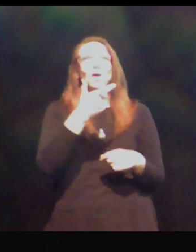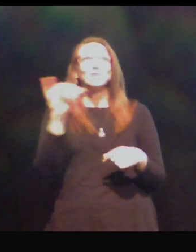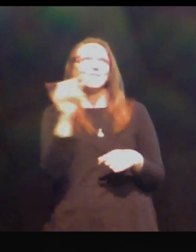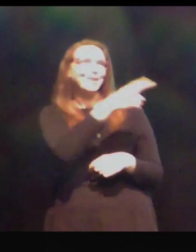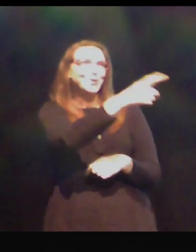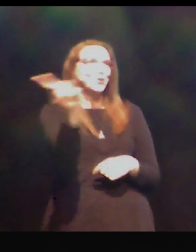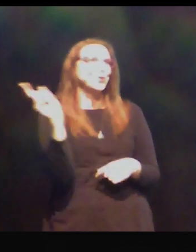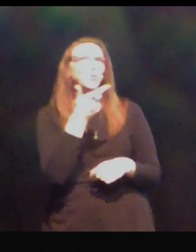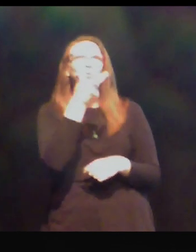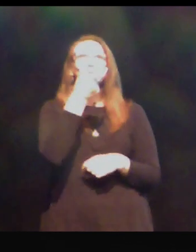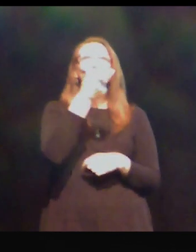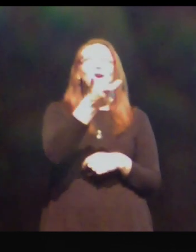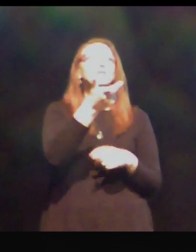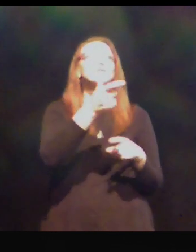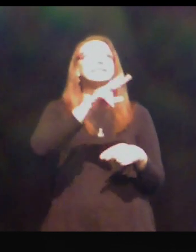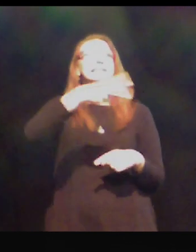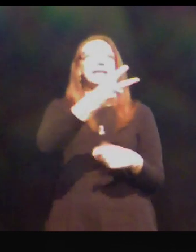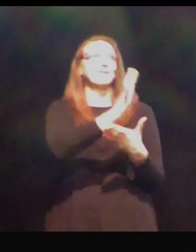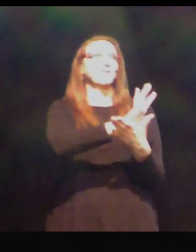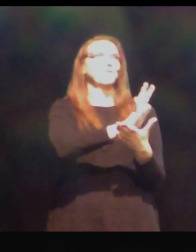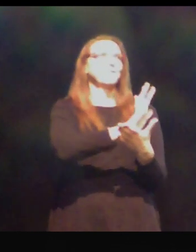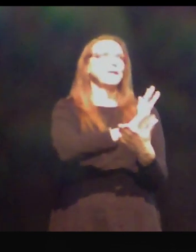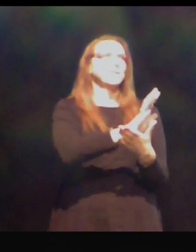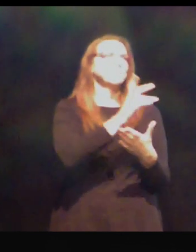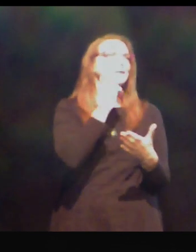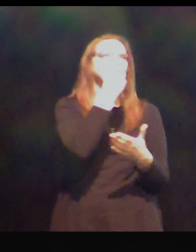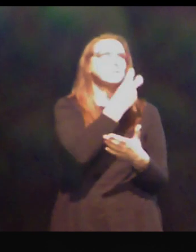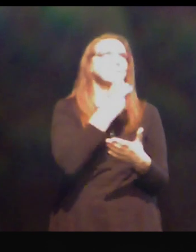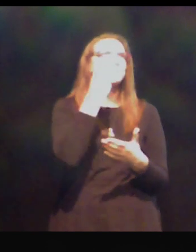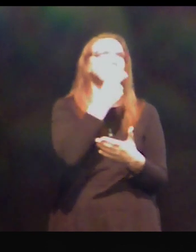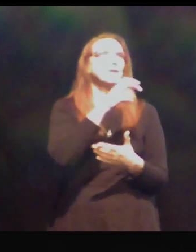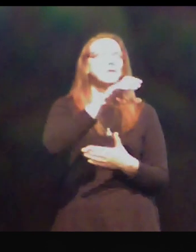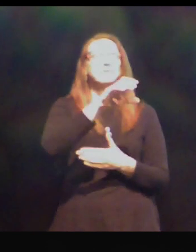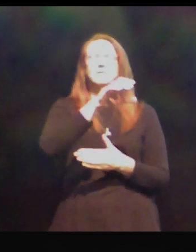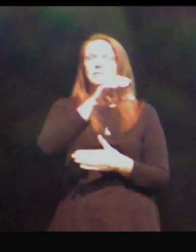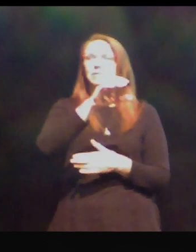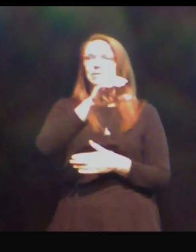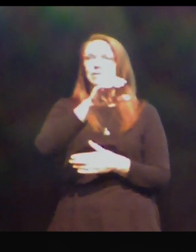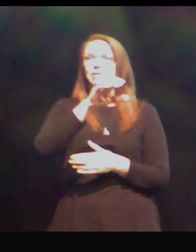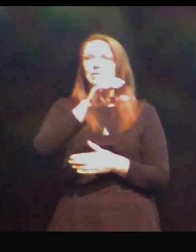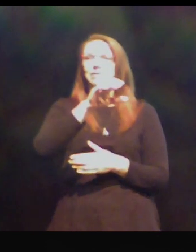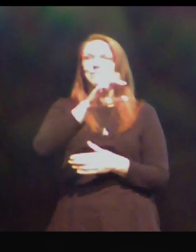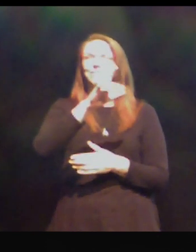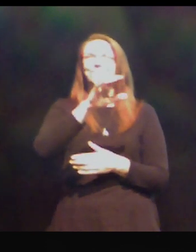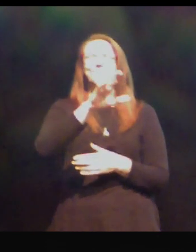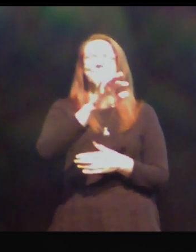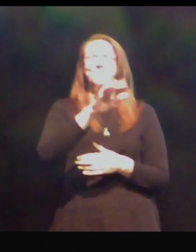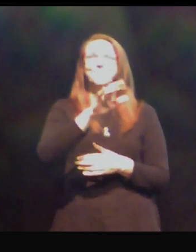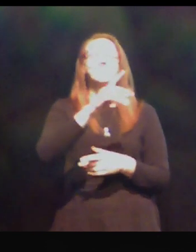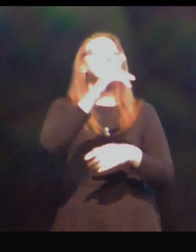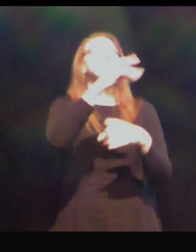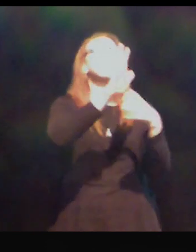watched, the second film, I think it's pronounced Calissa Day, the film about the mosquitoes,